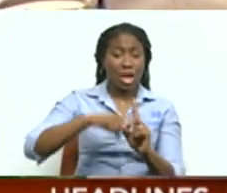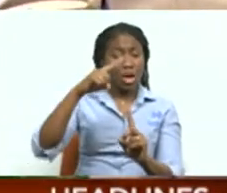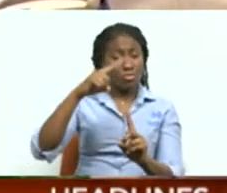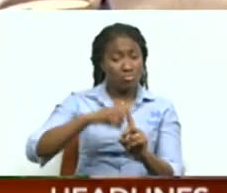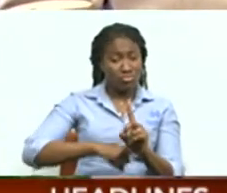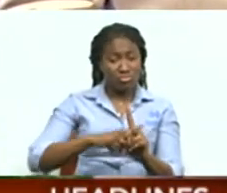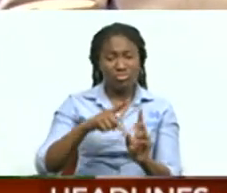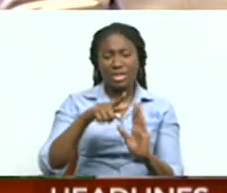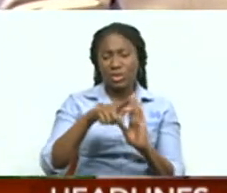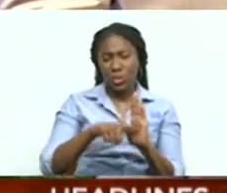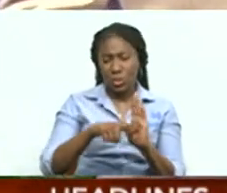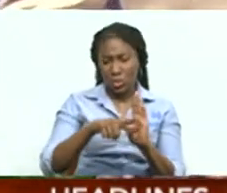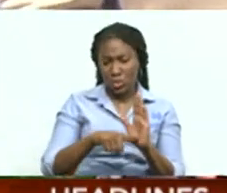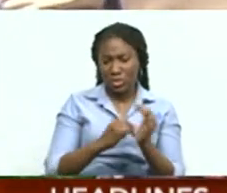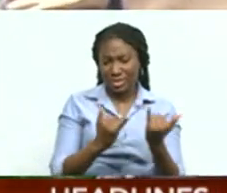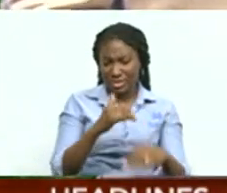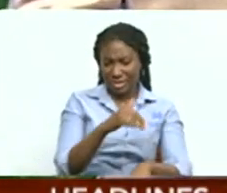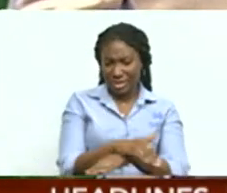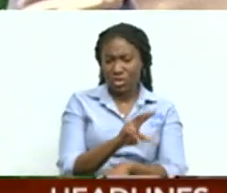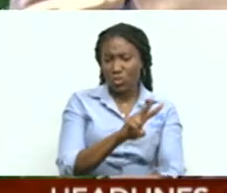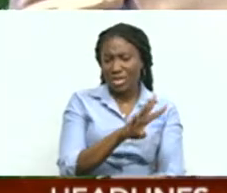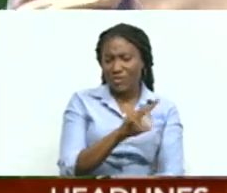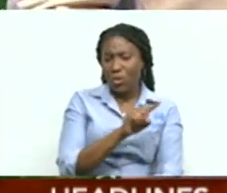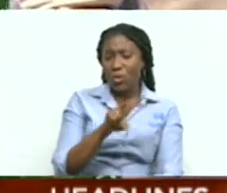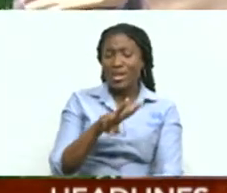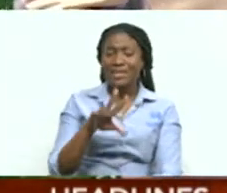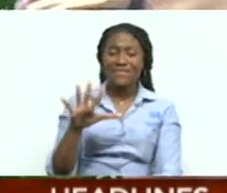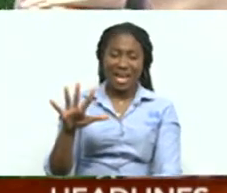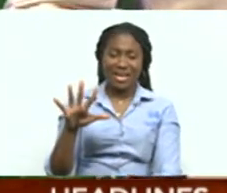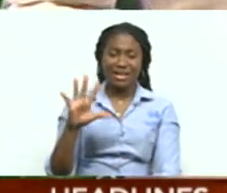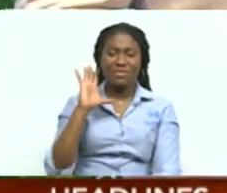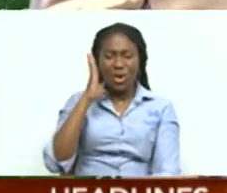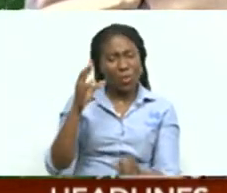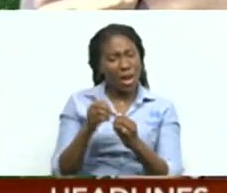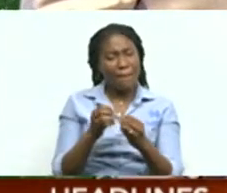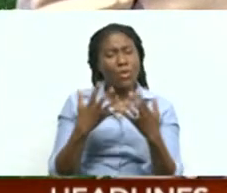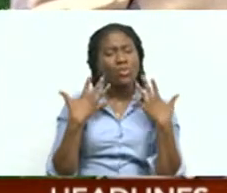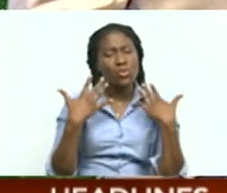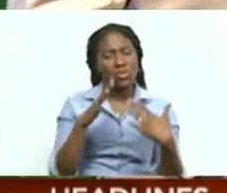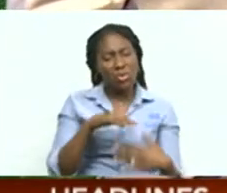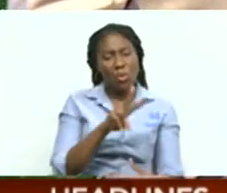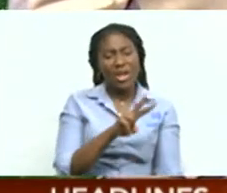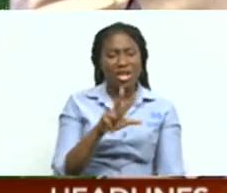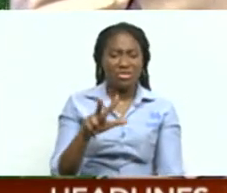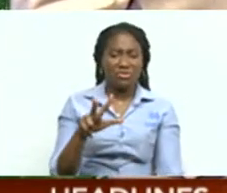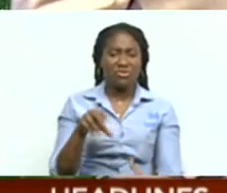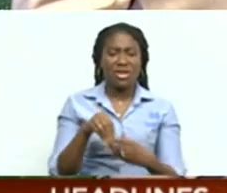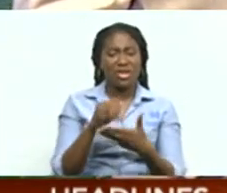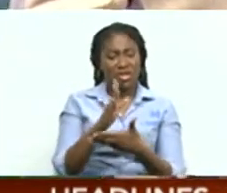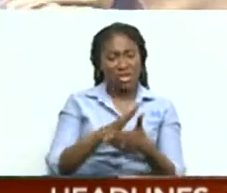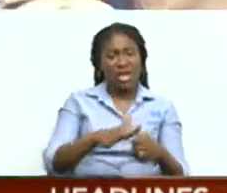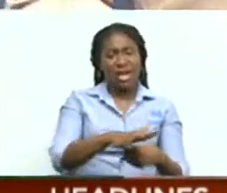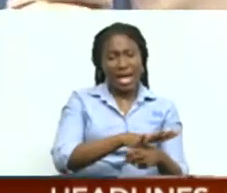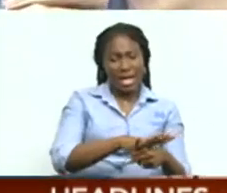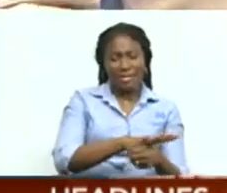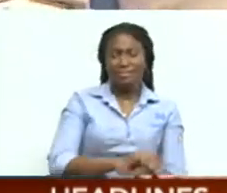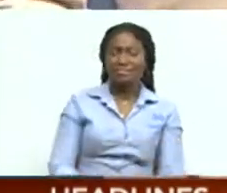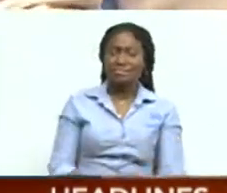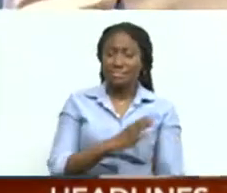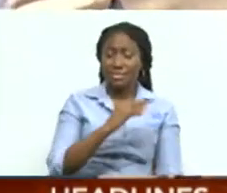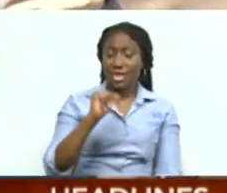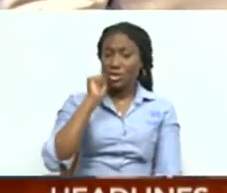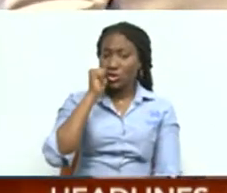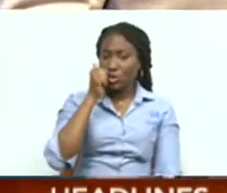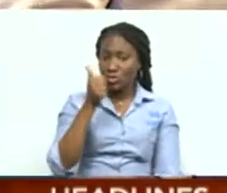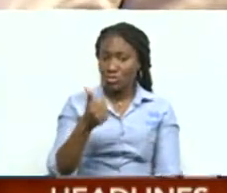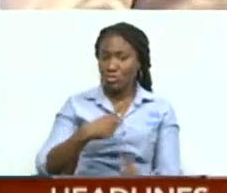Minimum low temperatures between 24 and 25 degrees, could get a bit cooler, down to 23 in interior areas of the island for tomorrow.